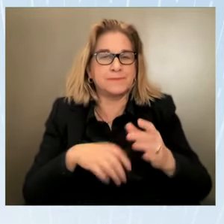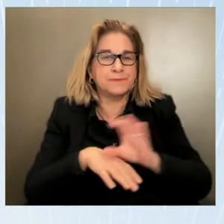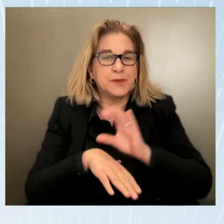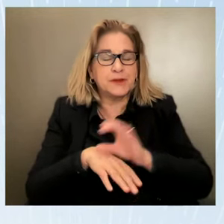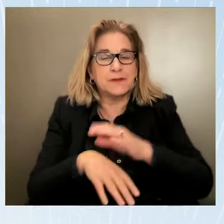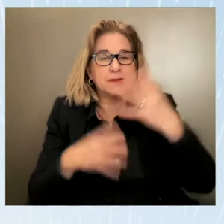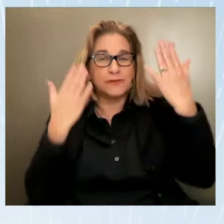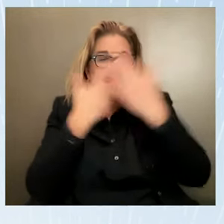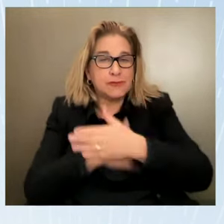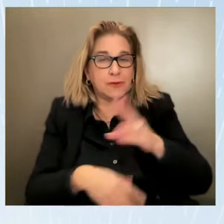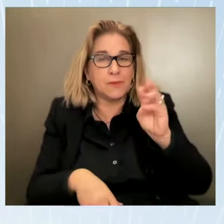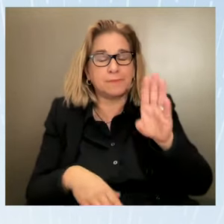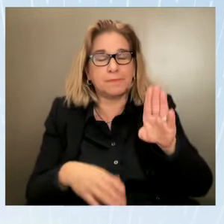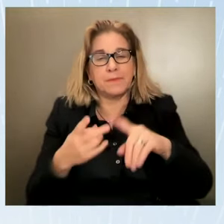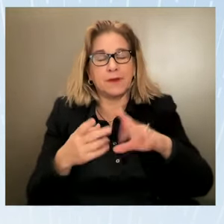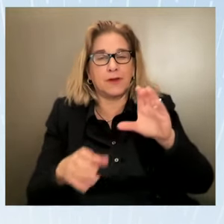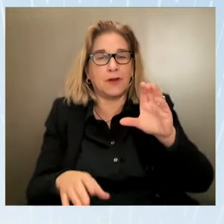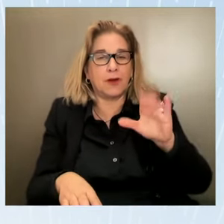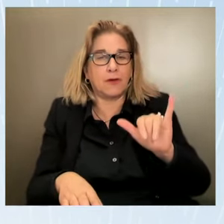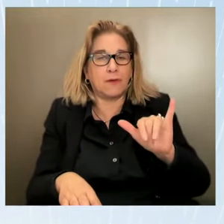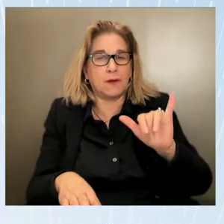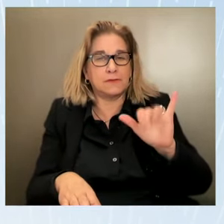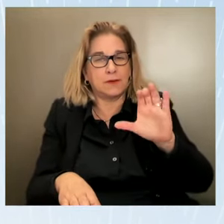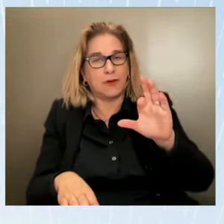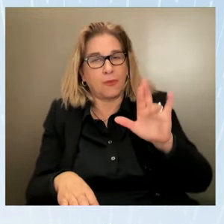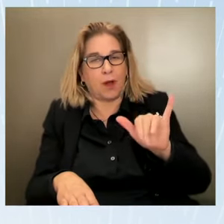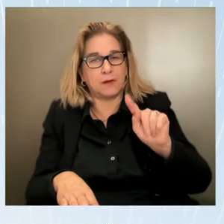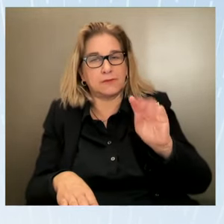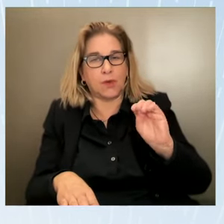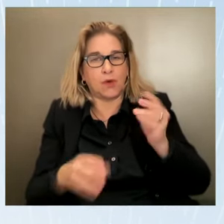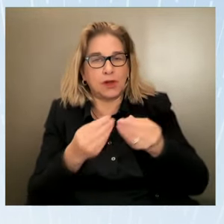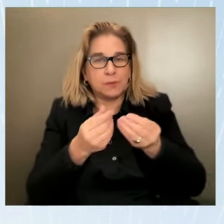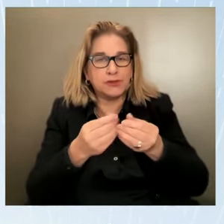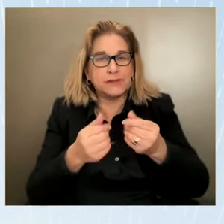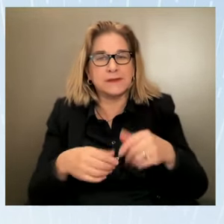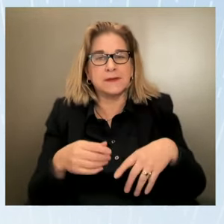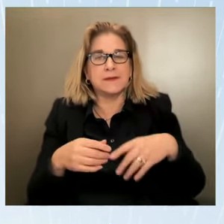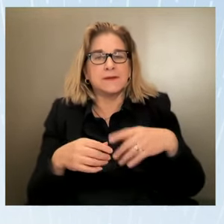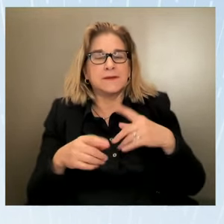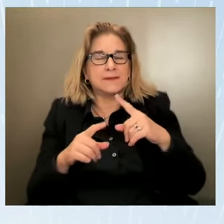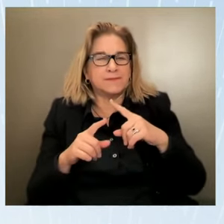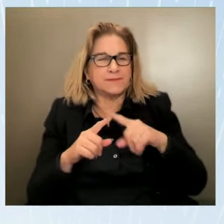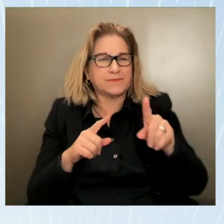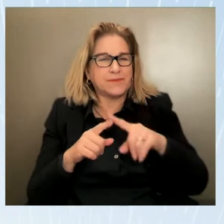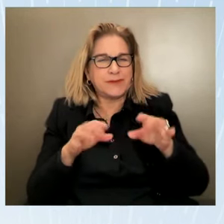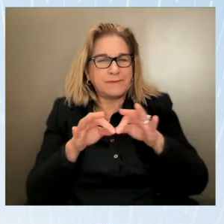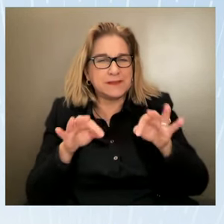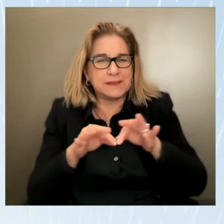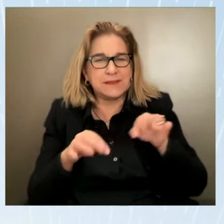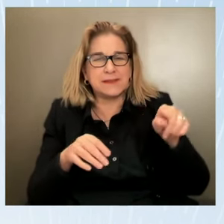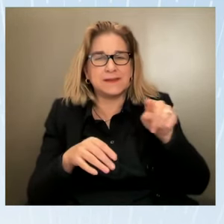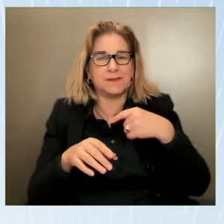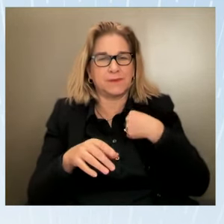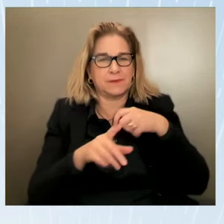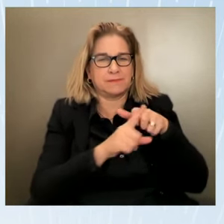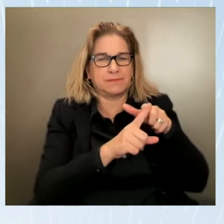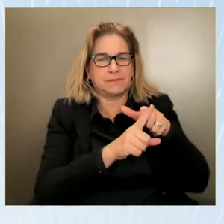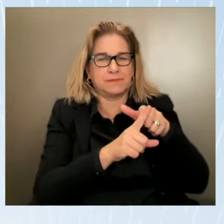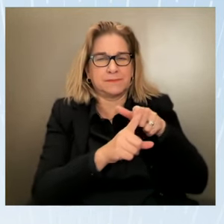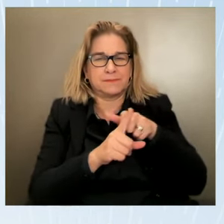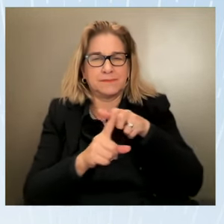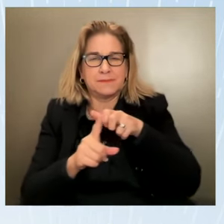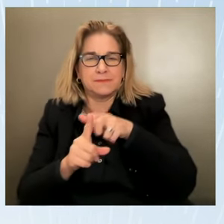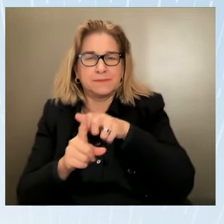trafficking. In the last year, we've also increased our reporting and analytic production on this subject, alongside our work on transnational organized crime more